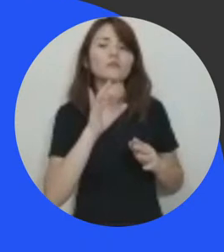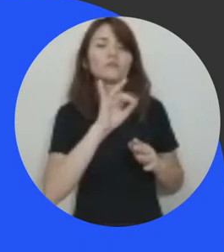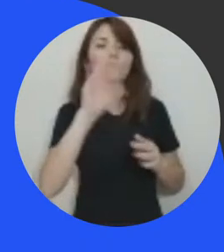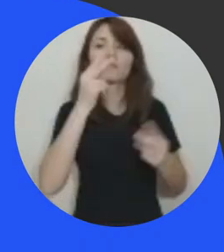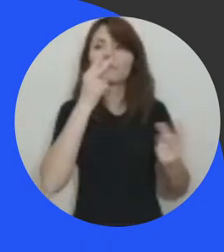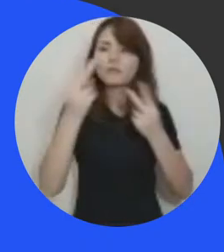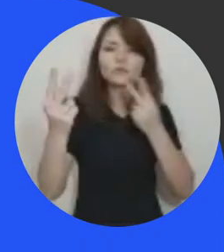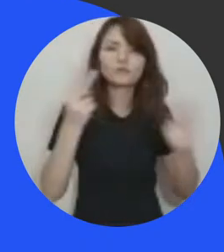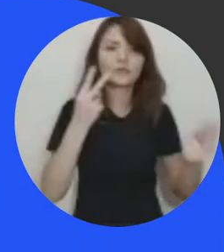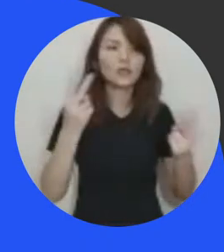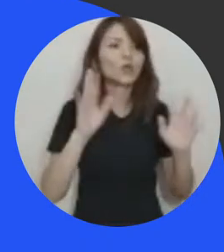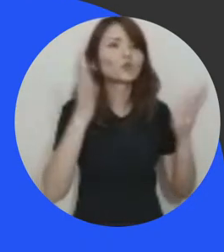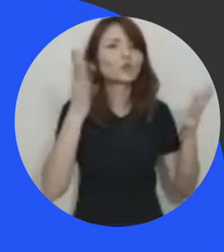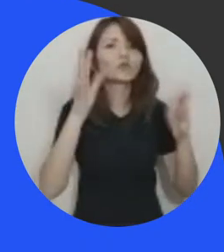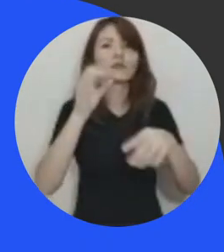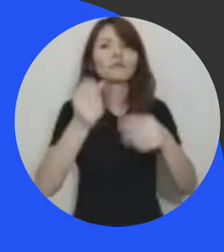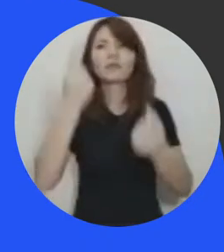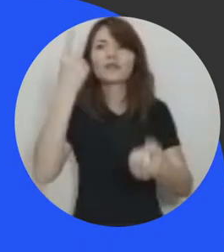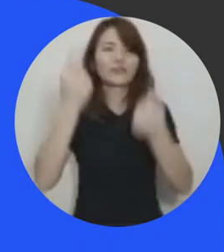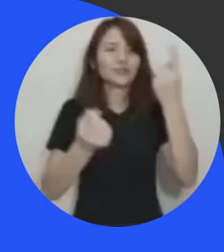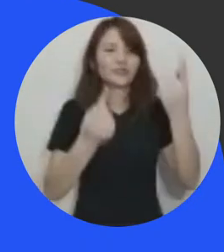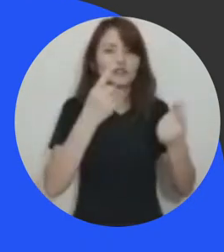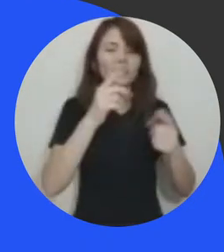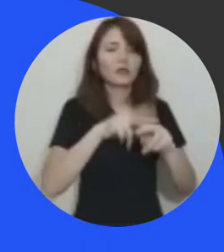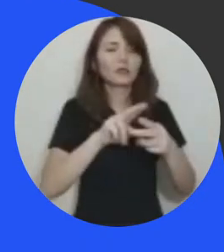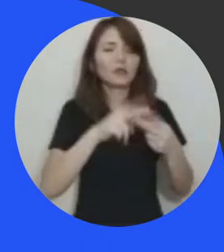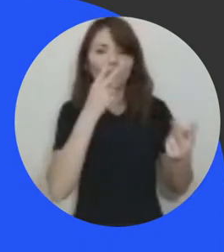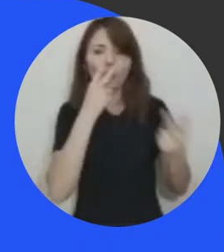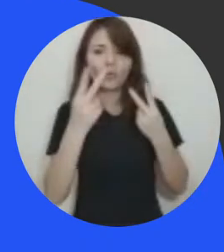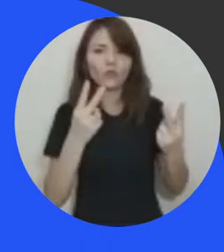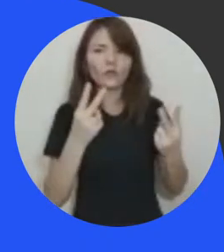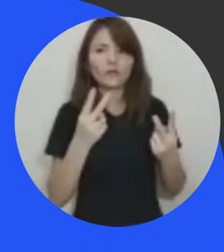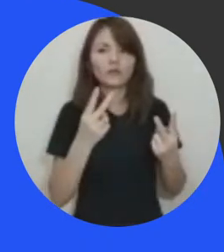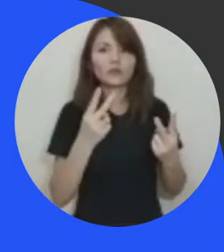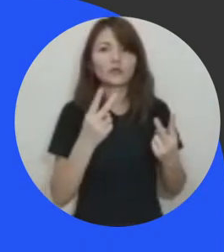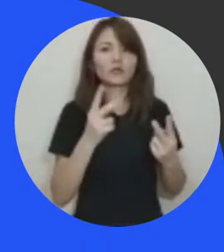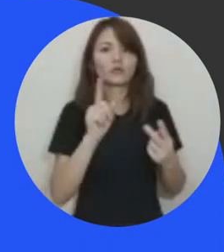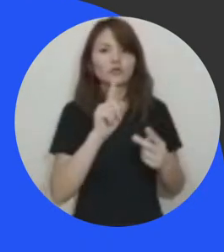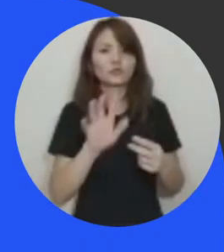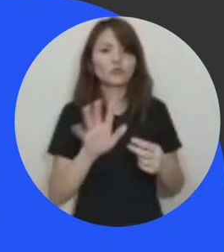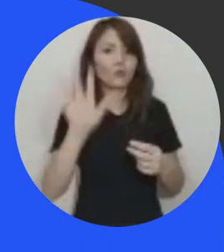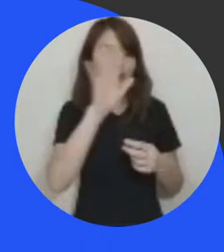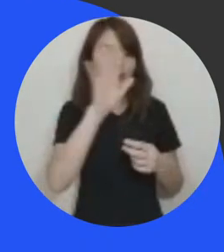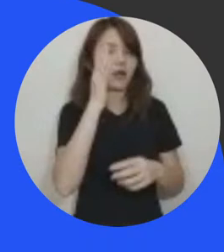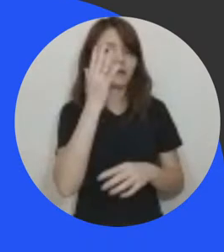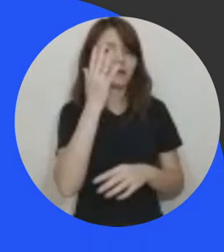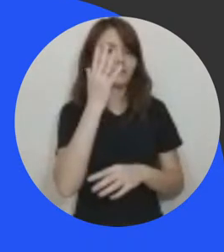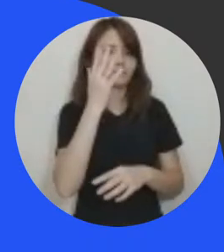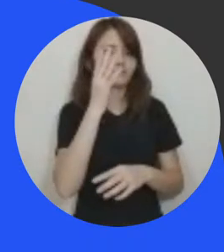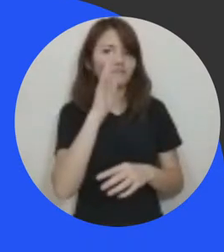here is a picture of that family tree of these viruses from this particular